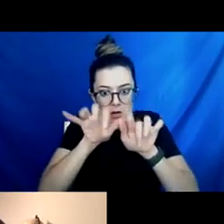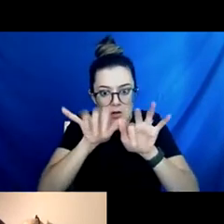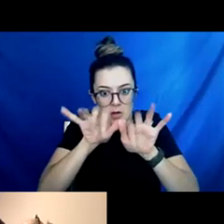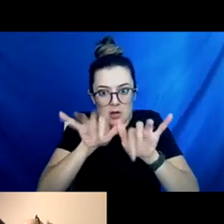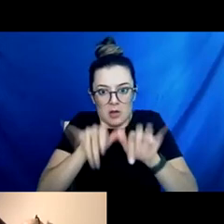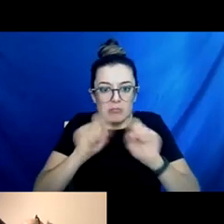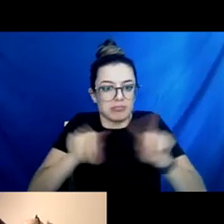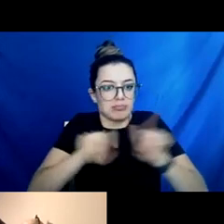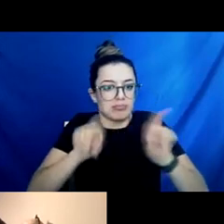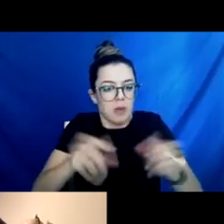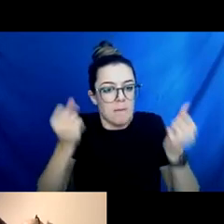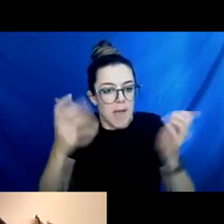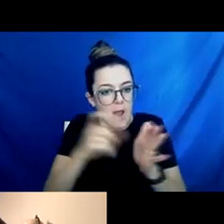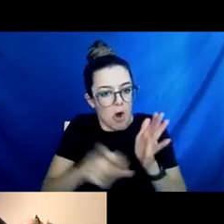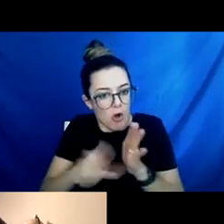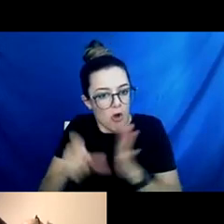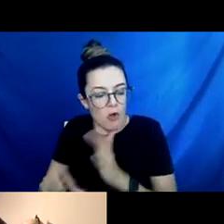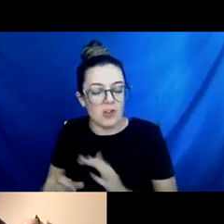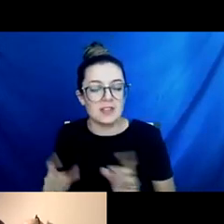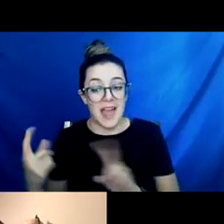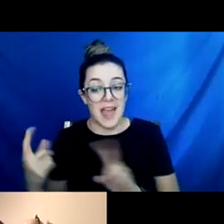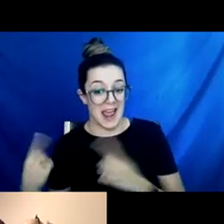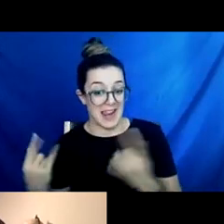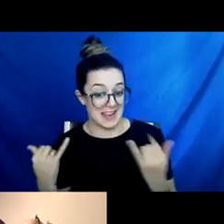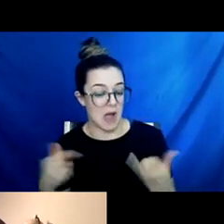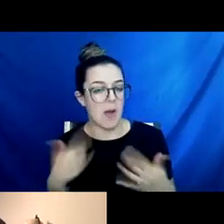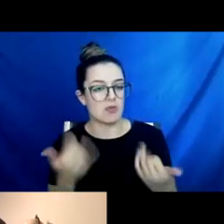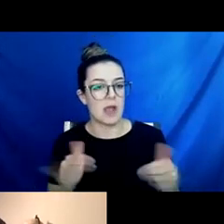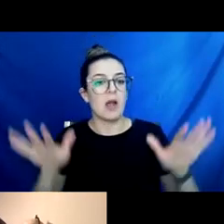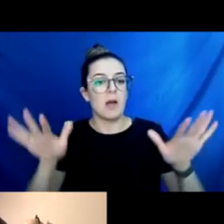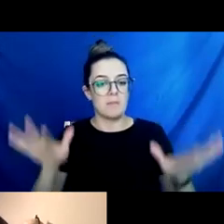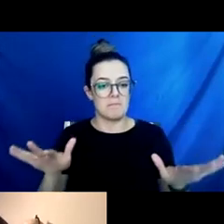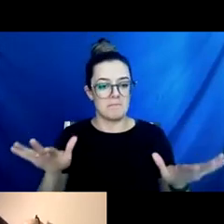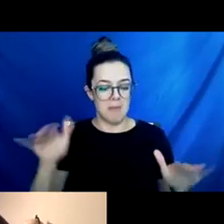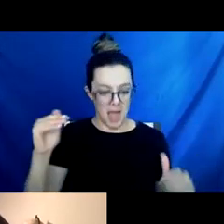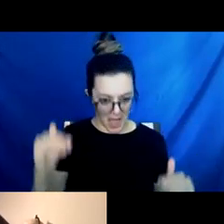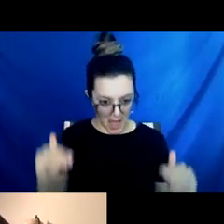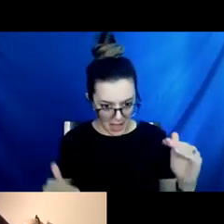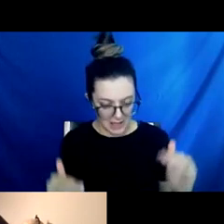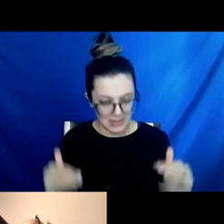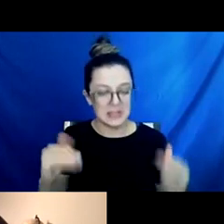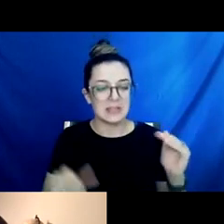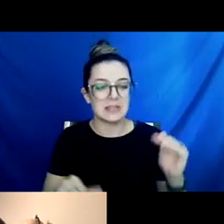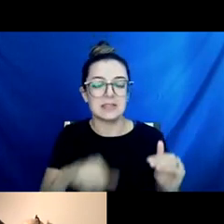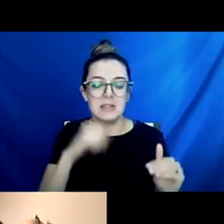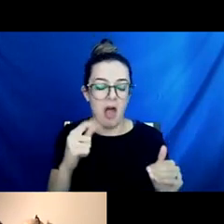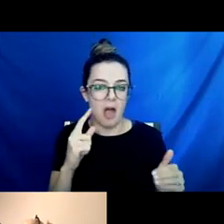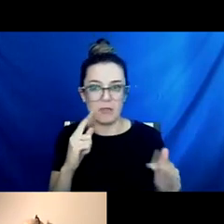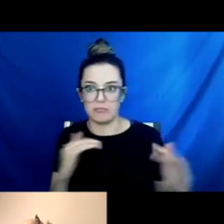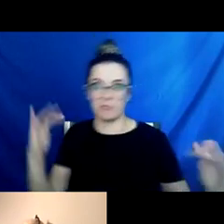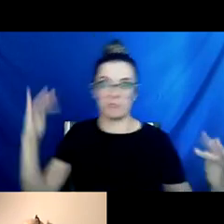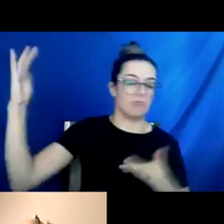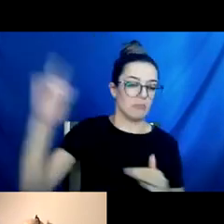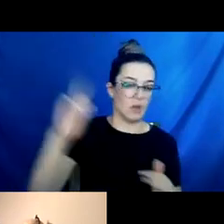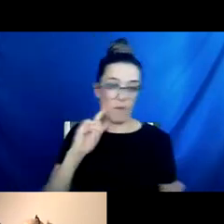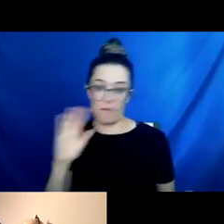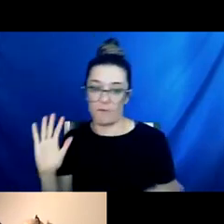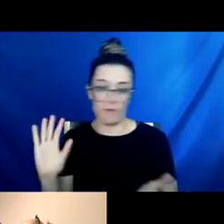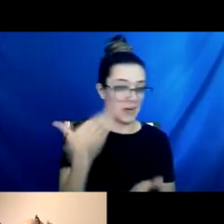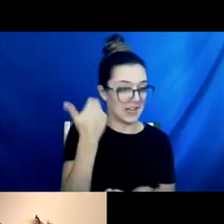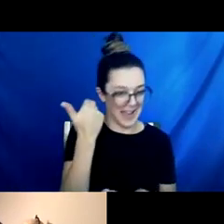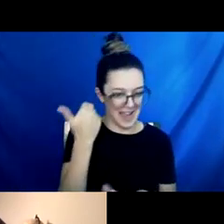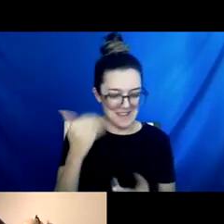then ever since, I think I've been finding a balance of not freaking out after, but you do have to take time for yourself. In terms of preparation,